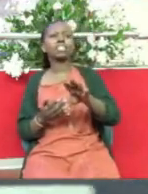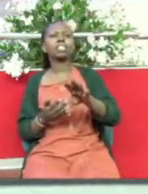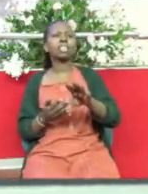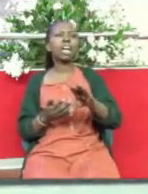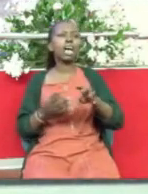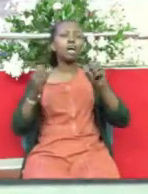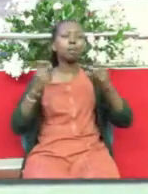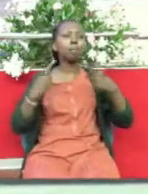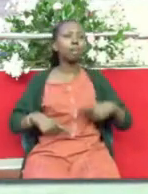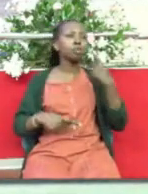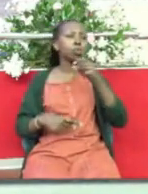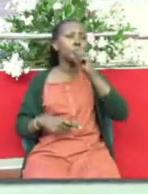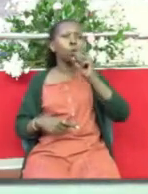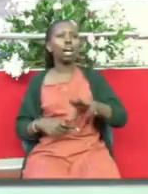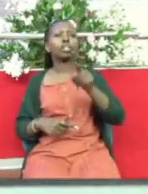died,